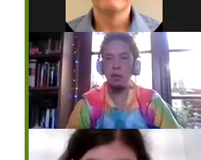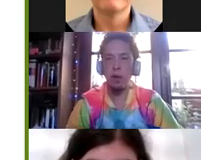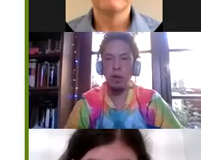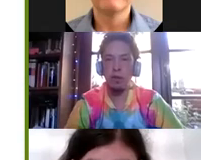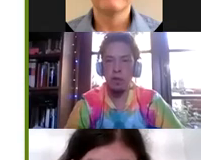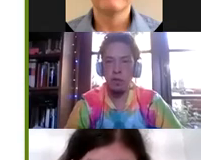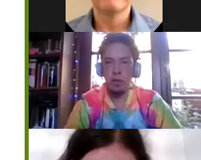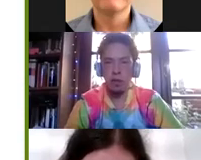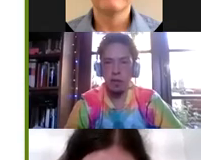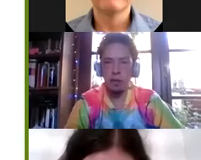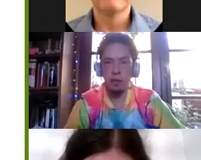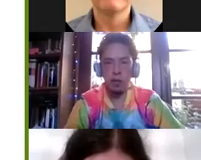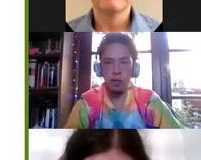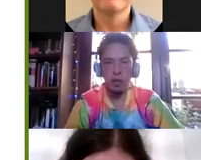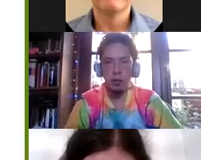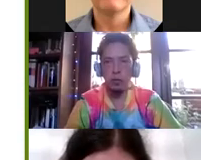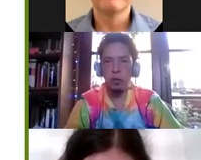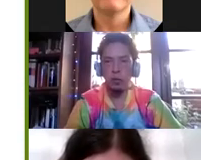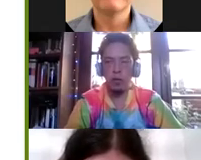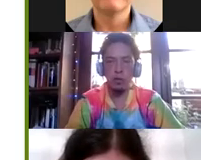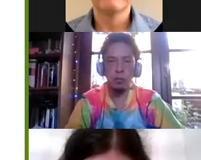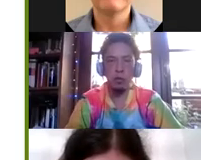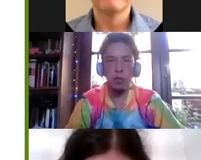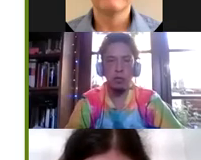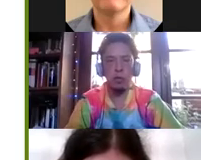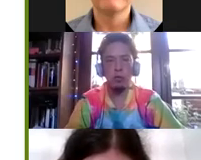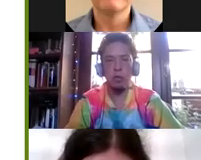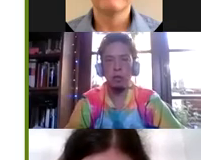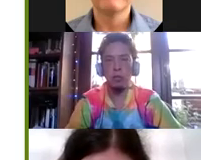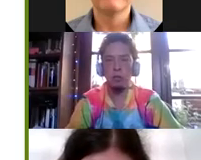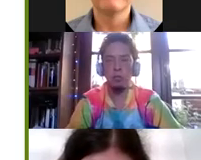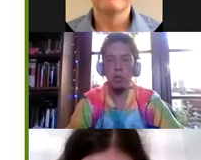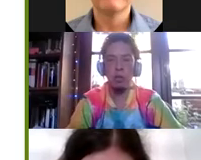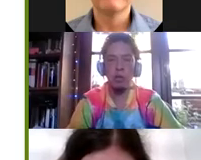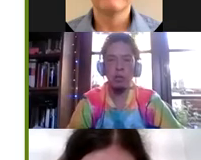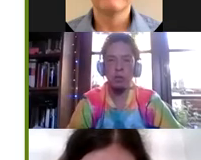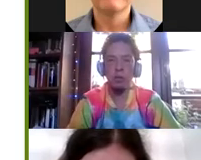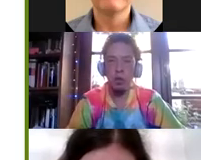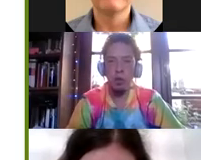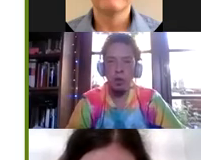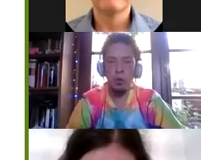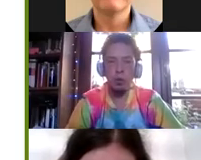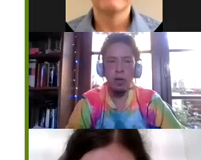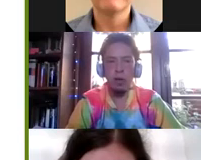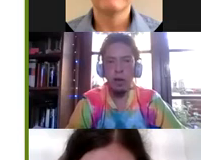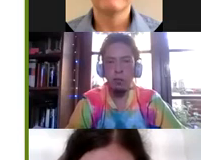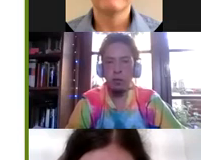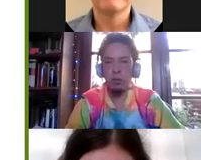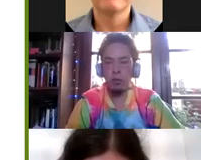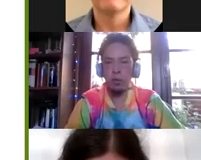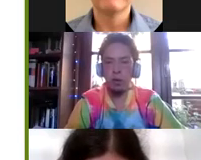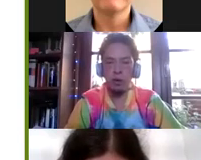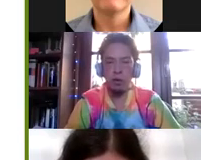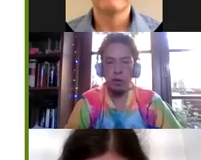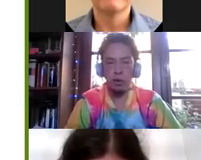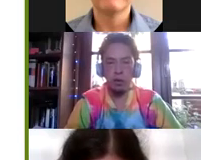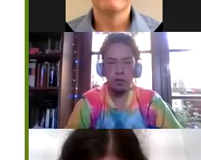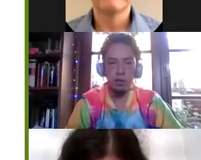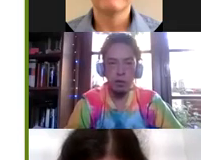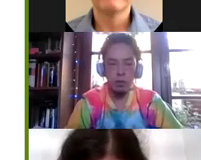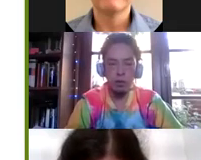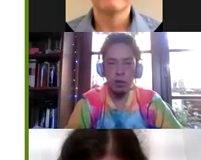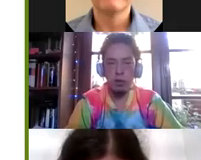different processes in Congress, access to healthcare, access to hormone therapy and